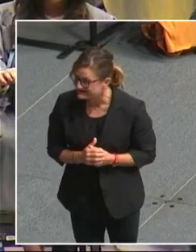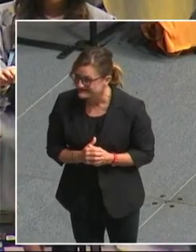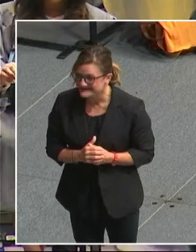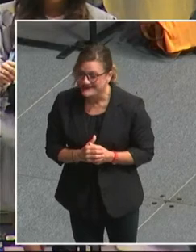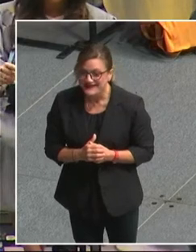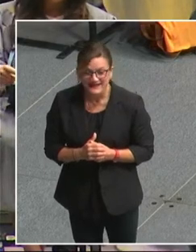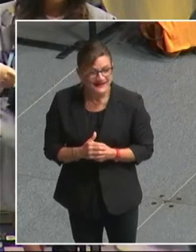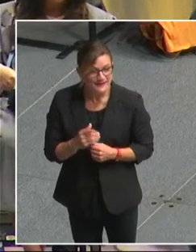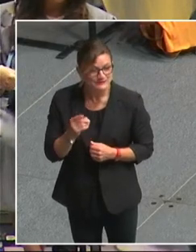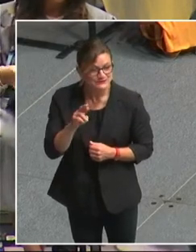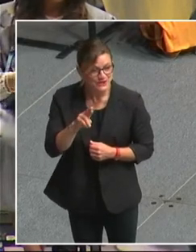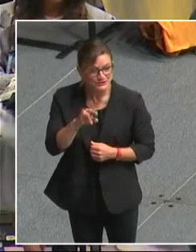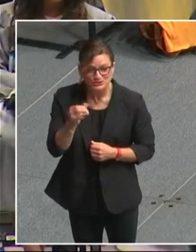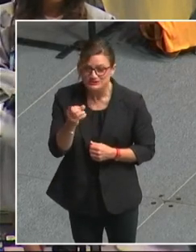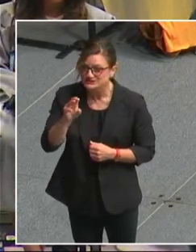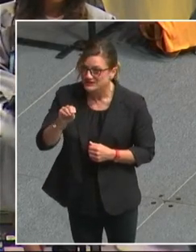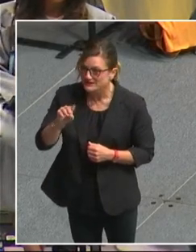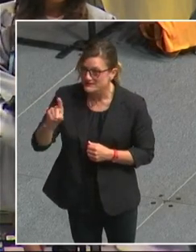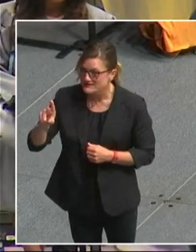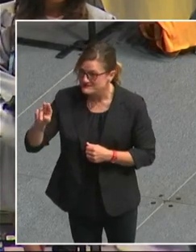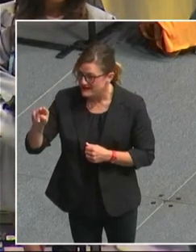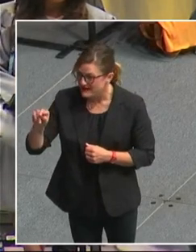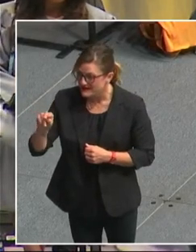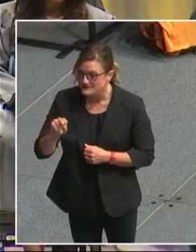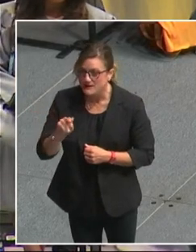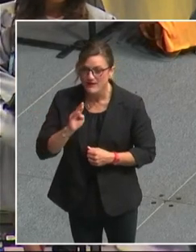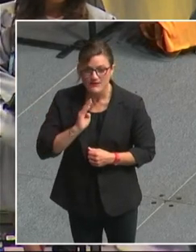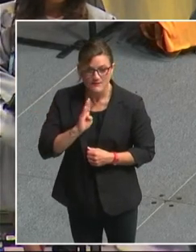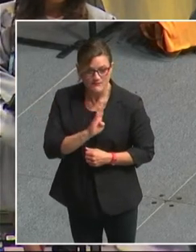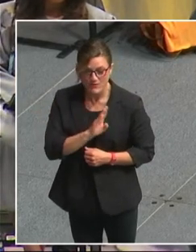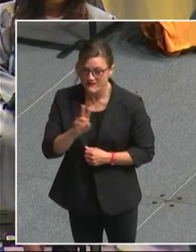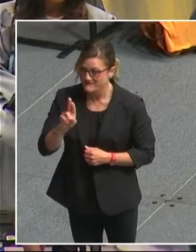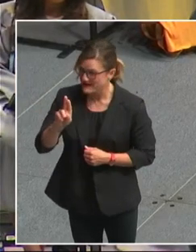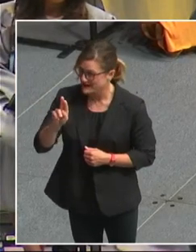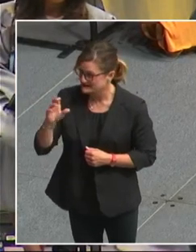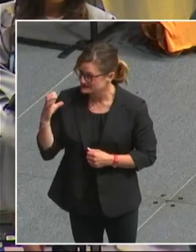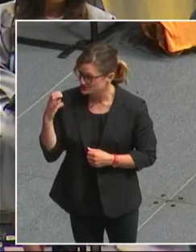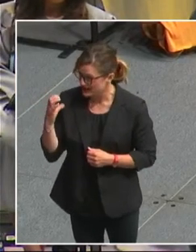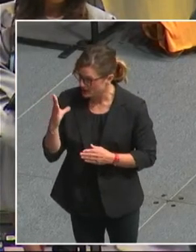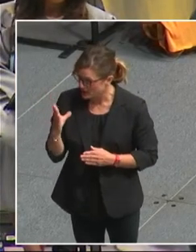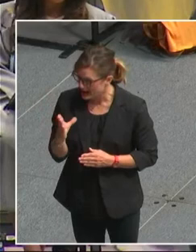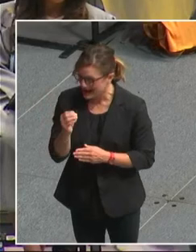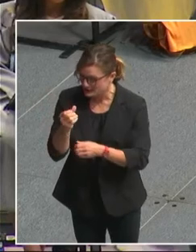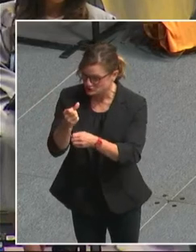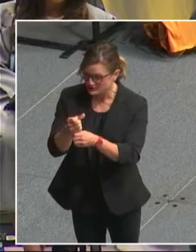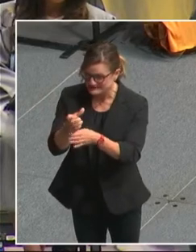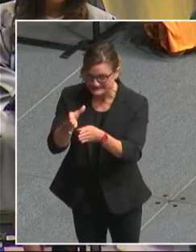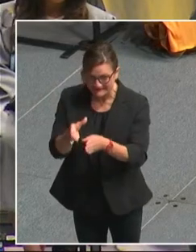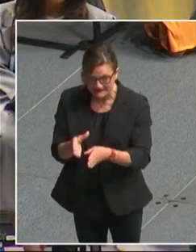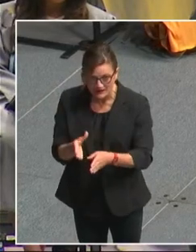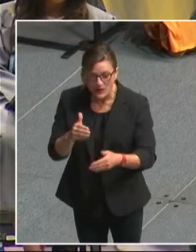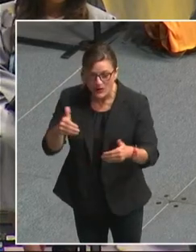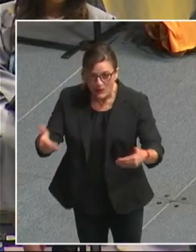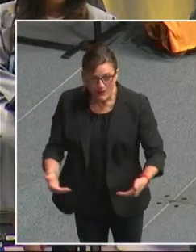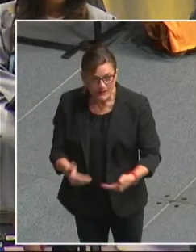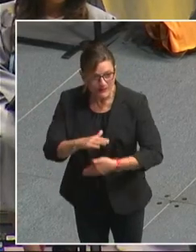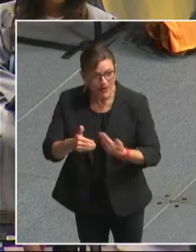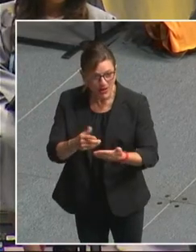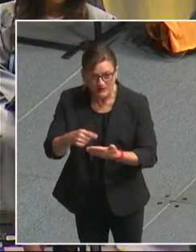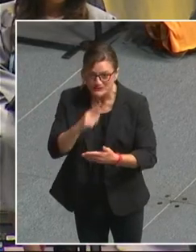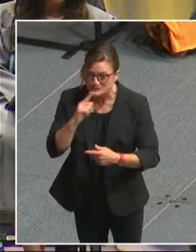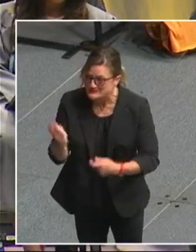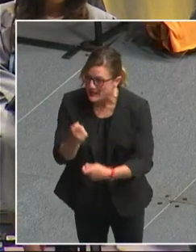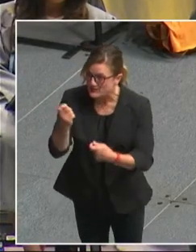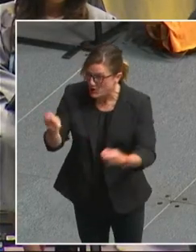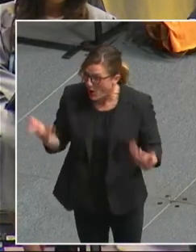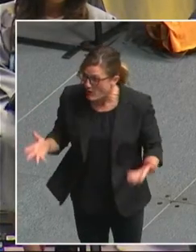I am Dr. Jim Dunn, Board Vice Chair and Trustee, and I want to welcome all of you to the celebration that's